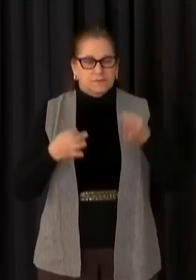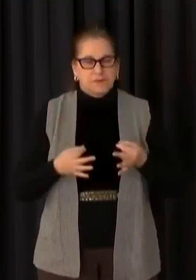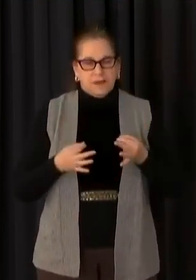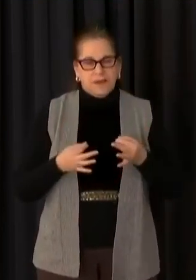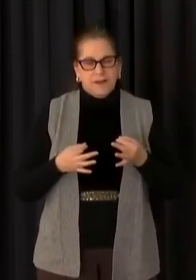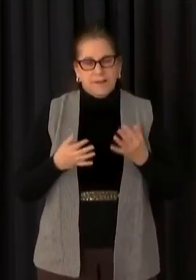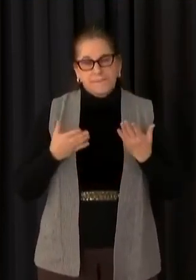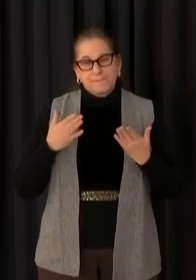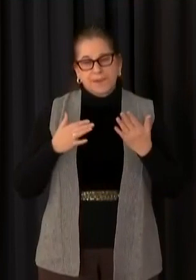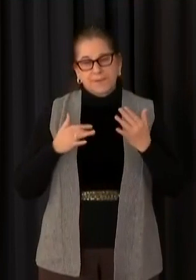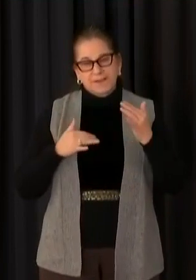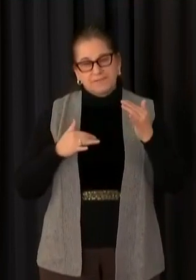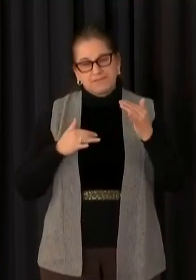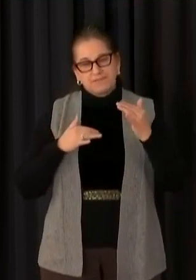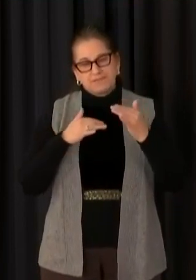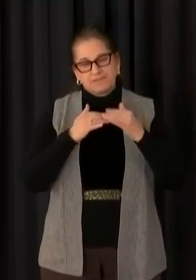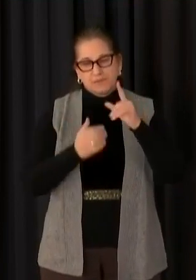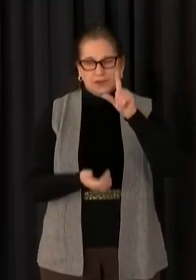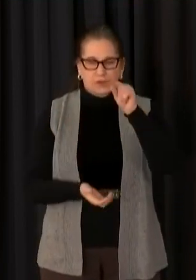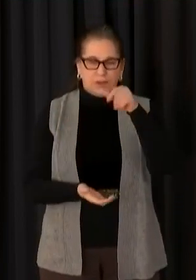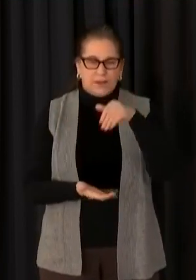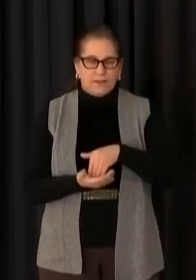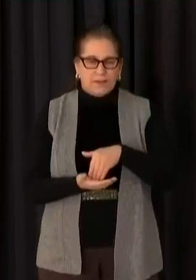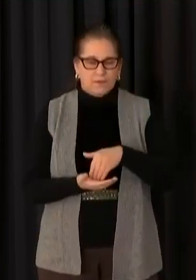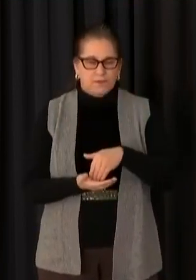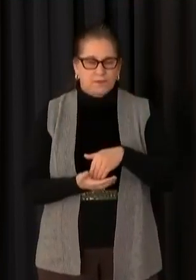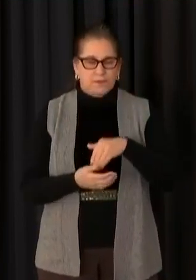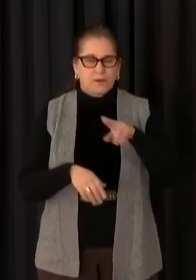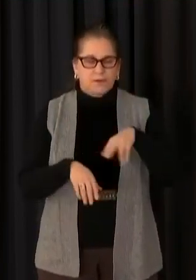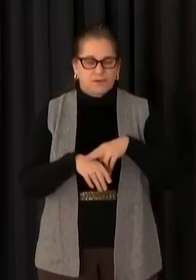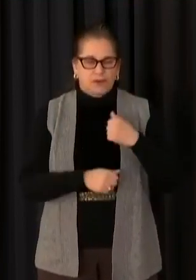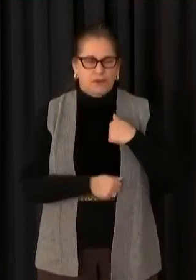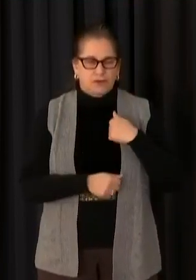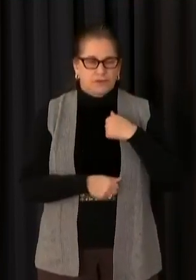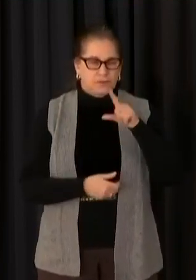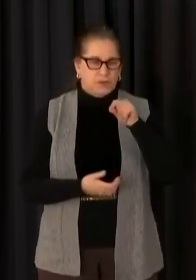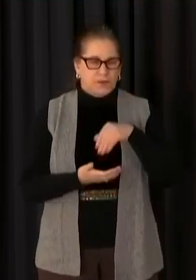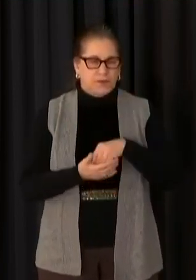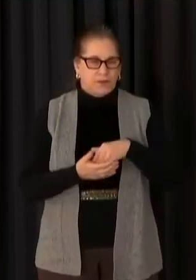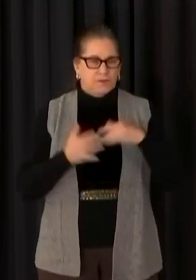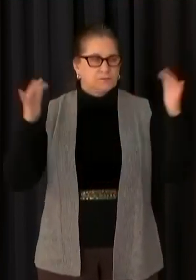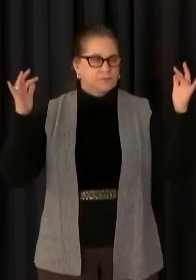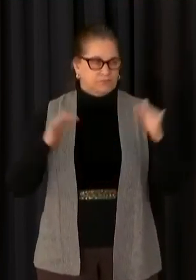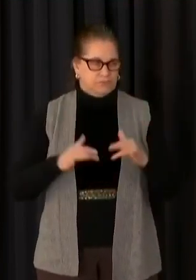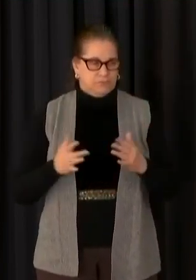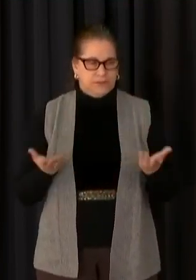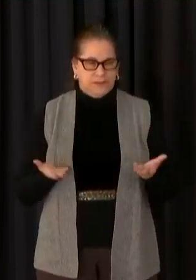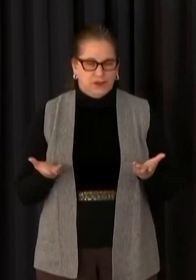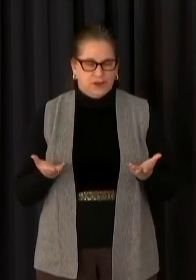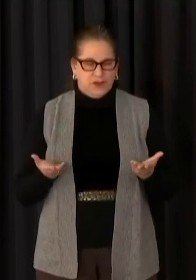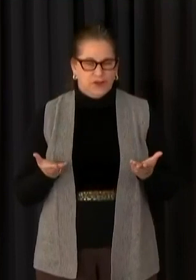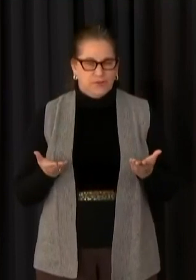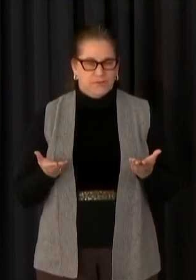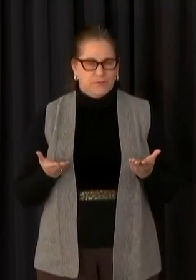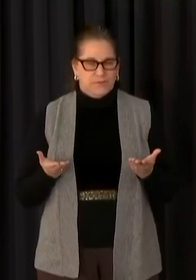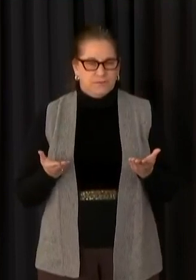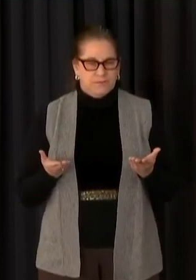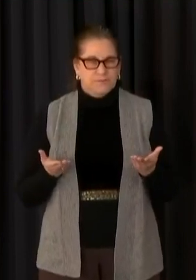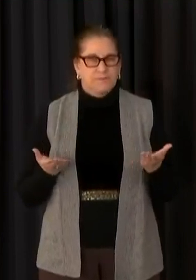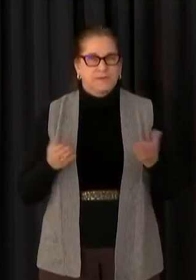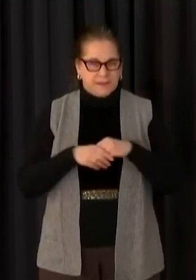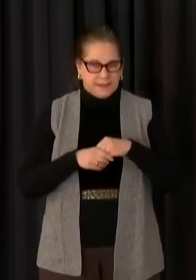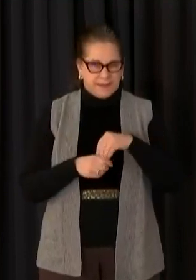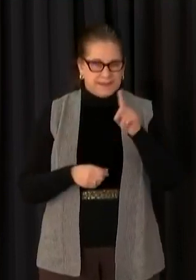somewhere upwards beyond 20,000 members of the National Guard that will be here in the footprint of the District of